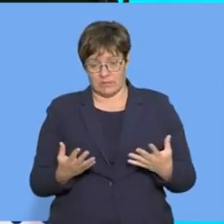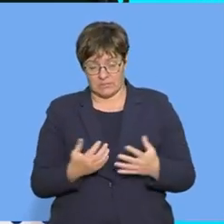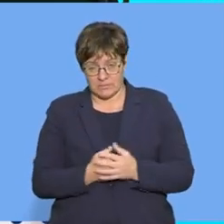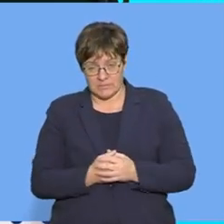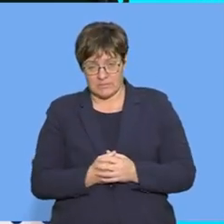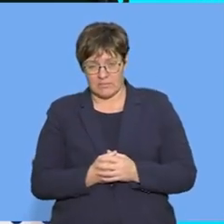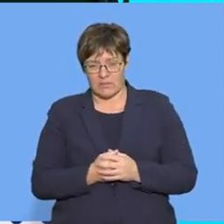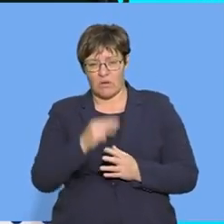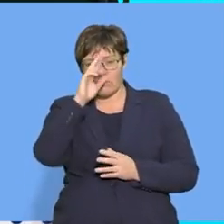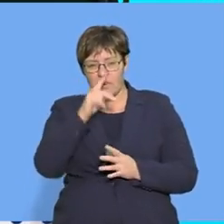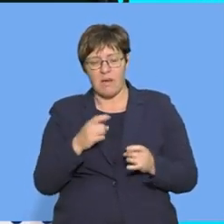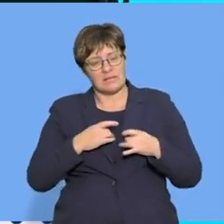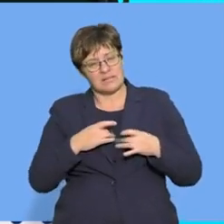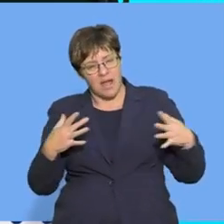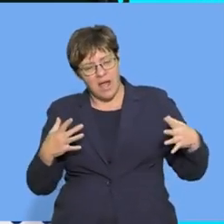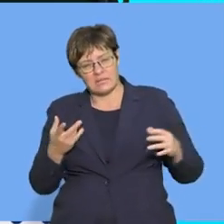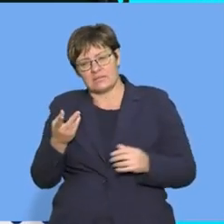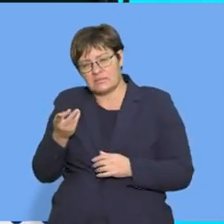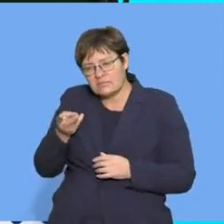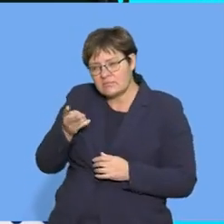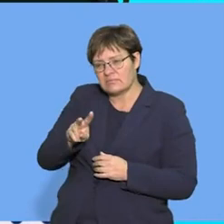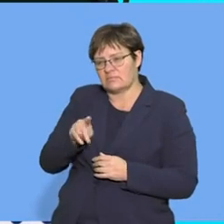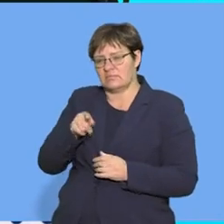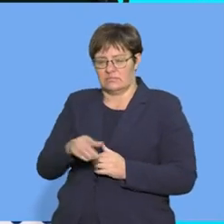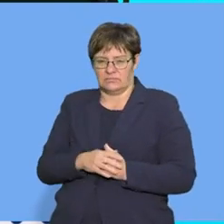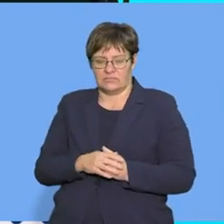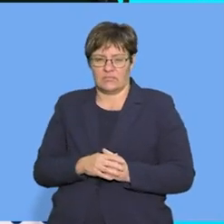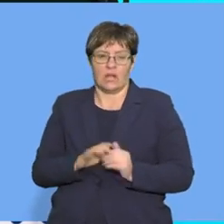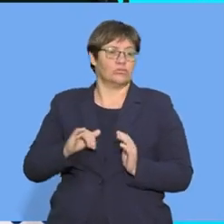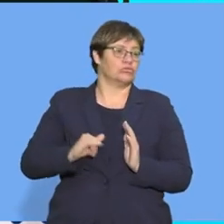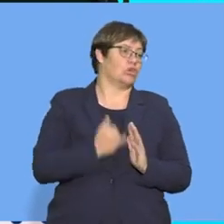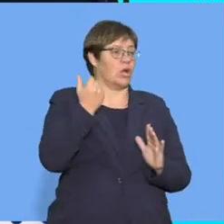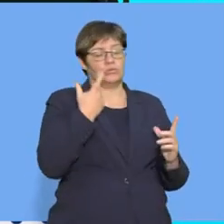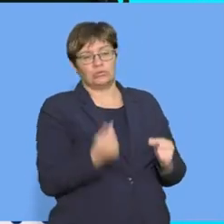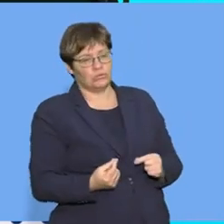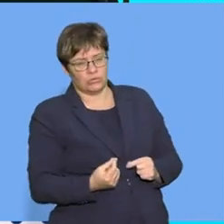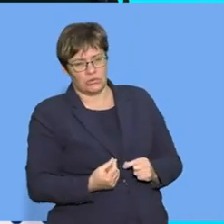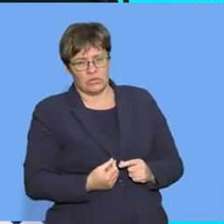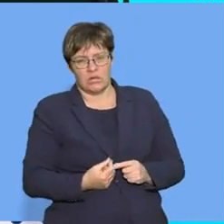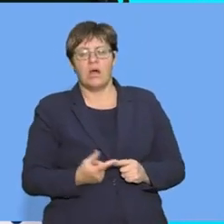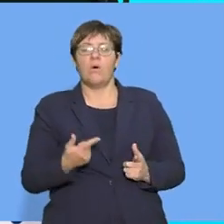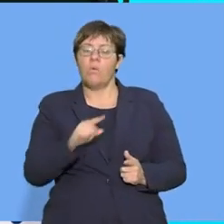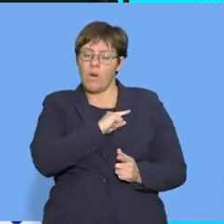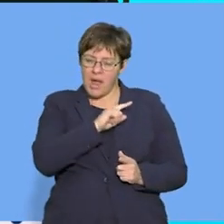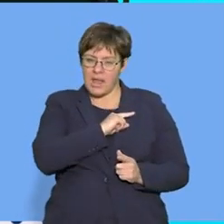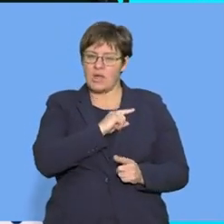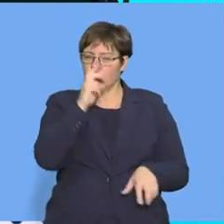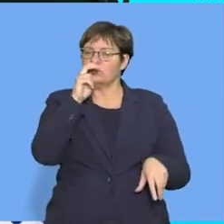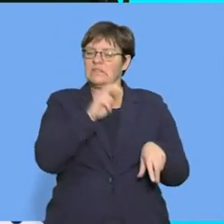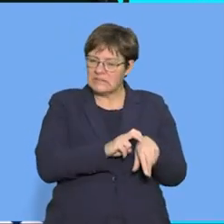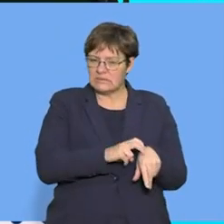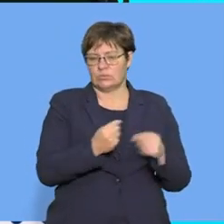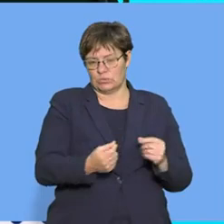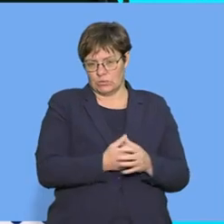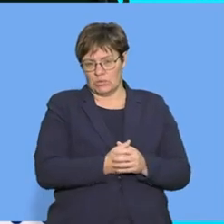remember, you start by interchanging them. I am not just doing it so that I remind you. No, it's because you need to do